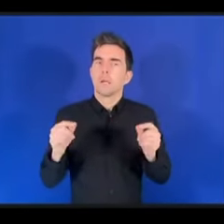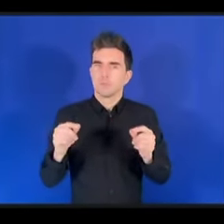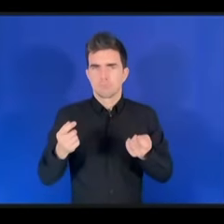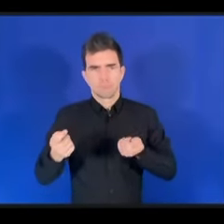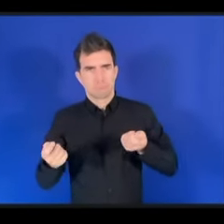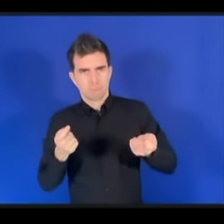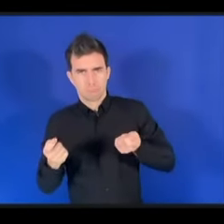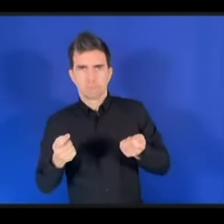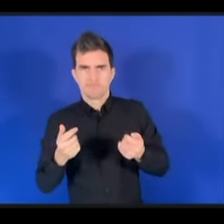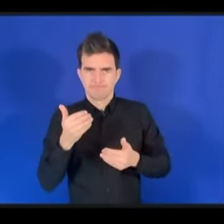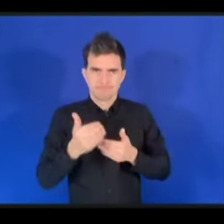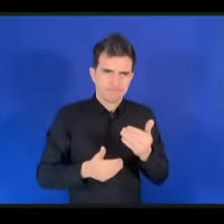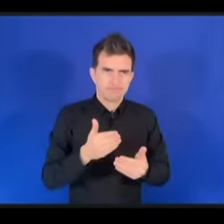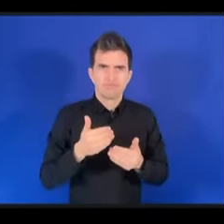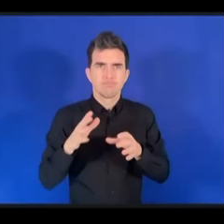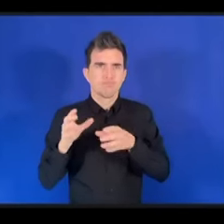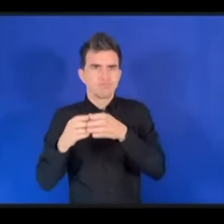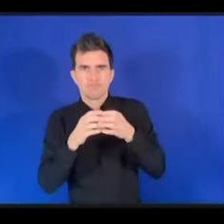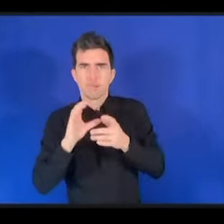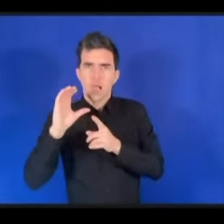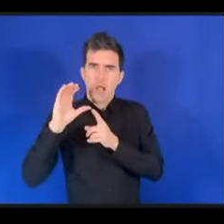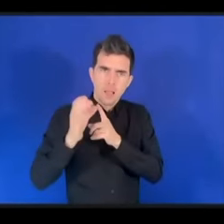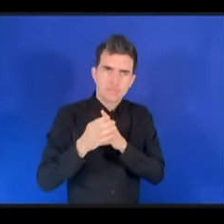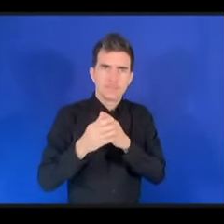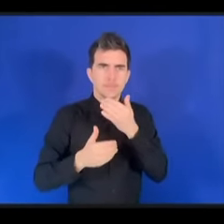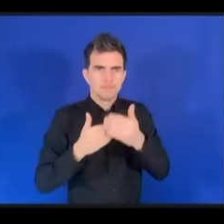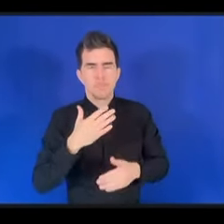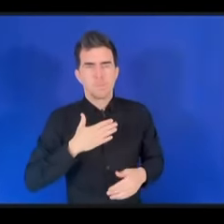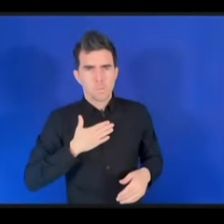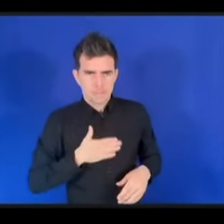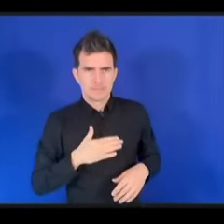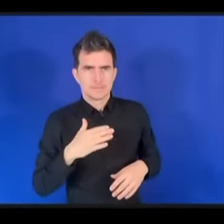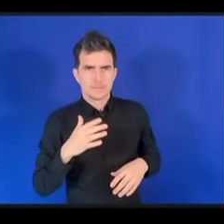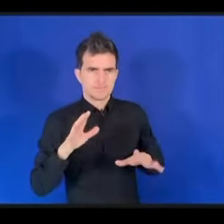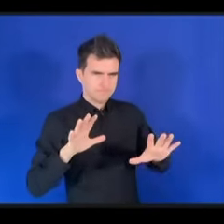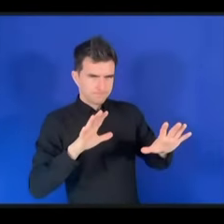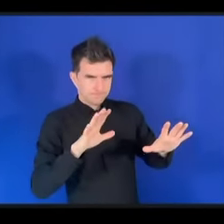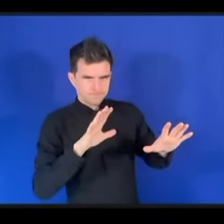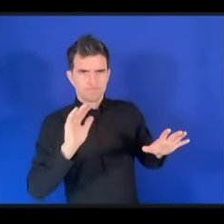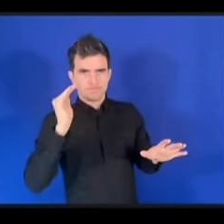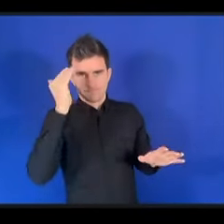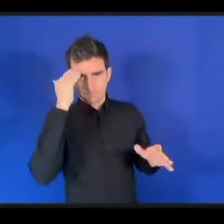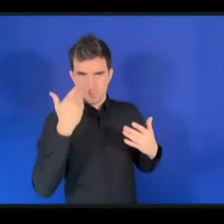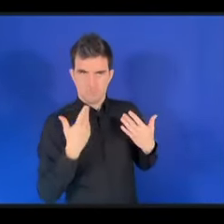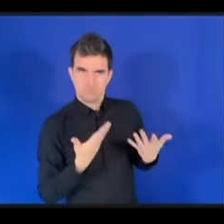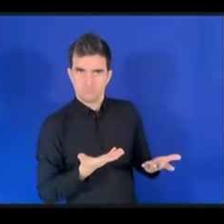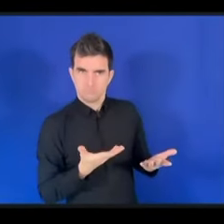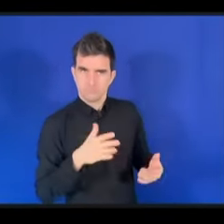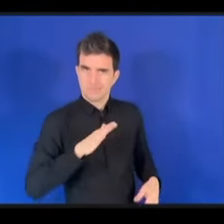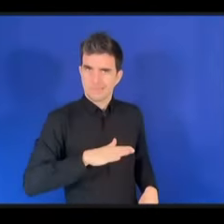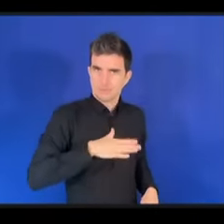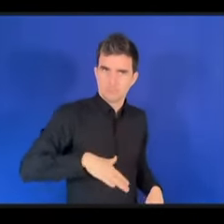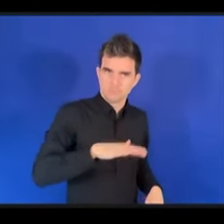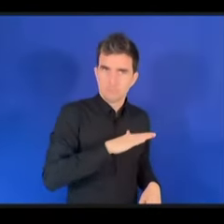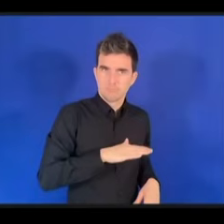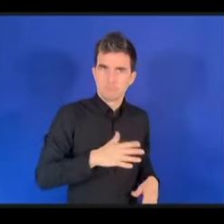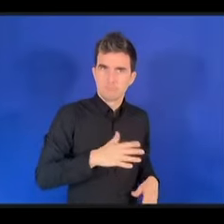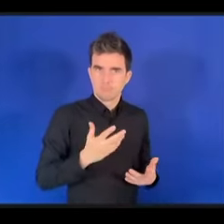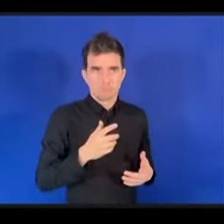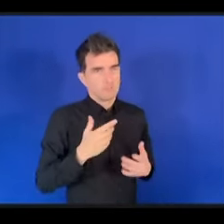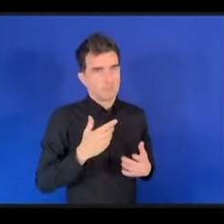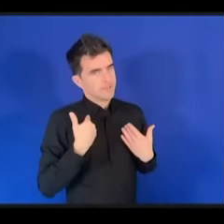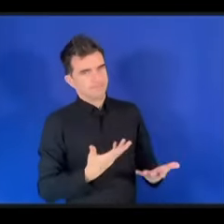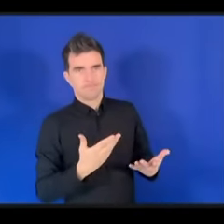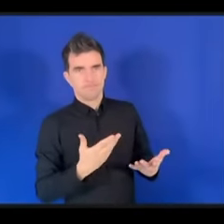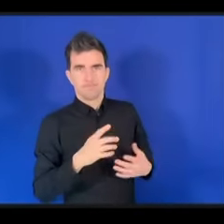years, Kyoto became once again the capital of culture of Kyoto. We have organizations that